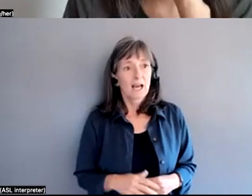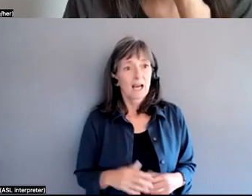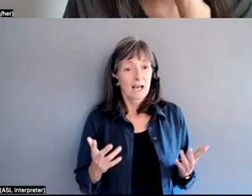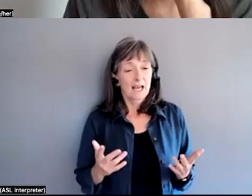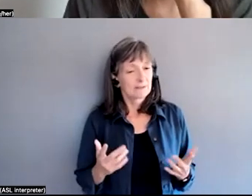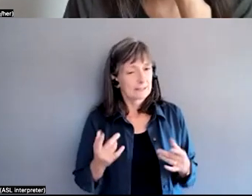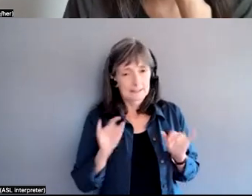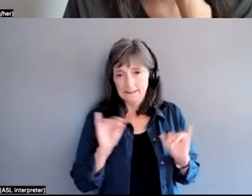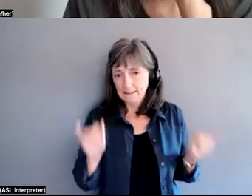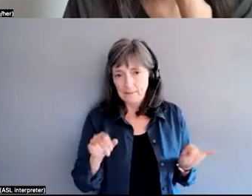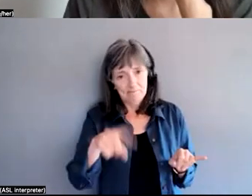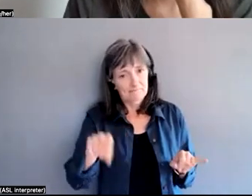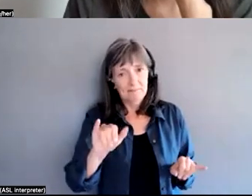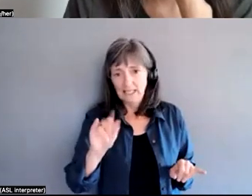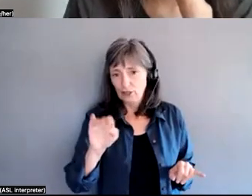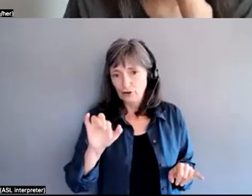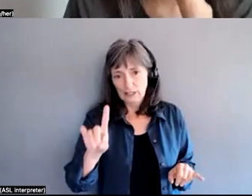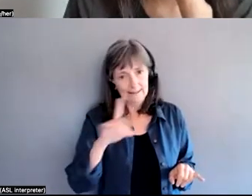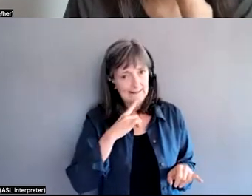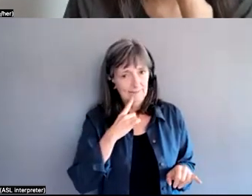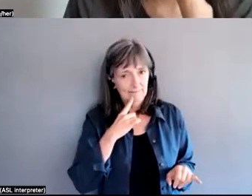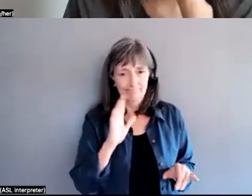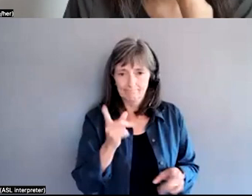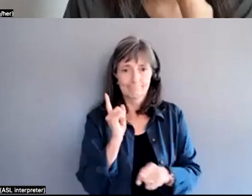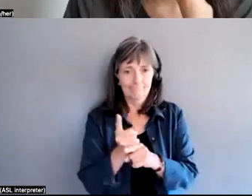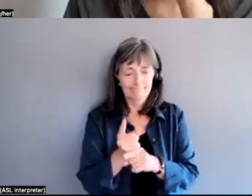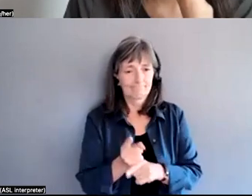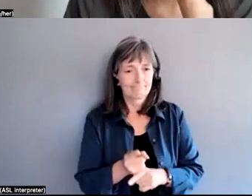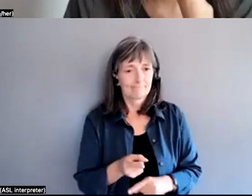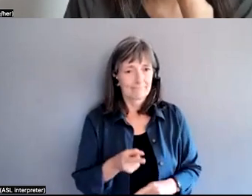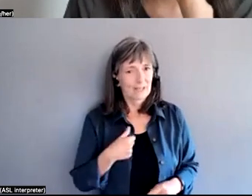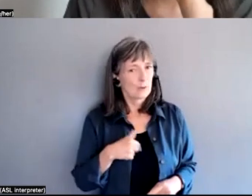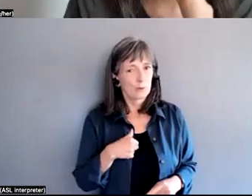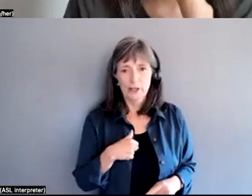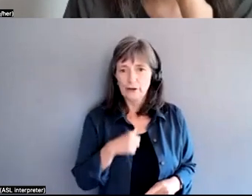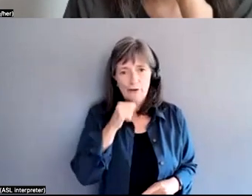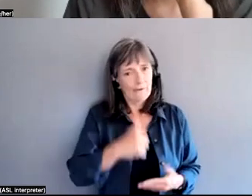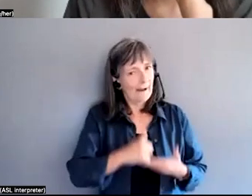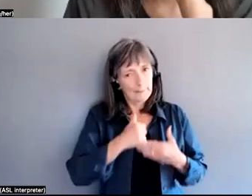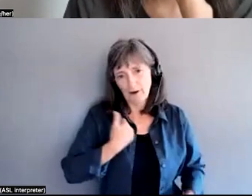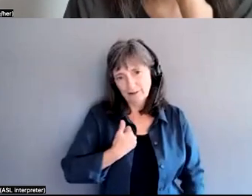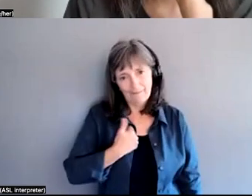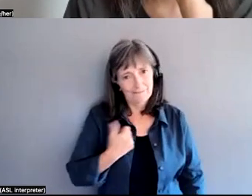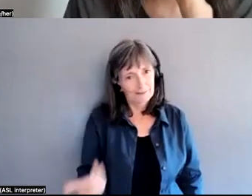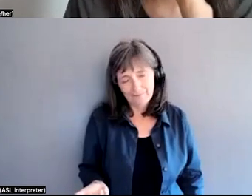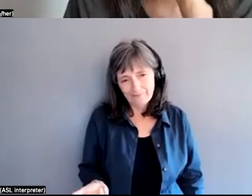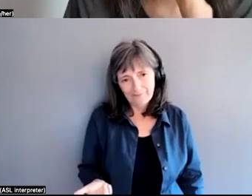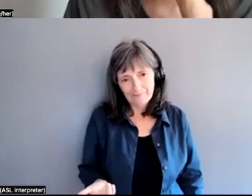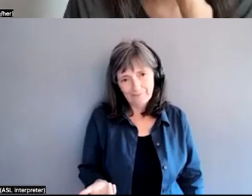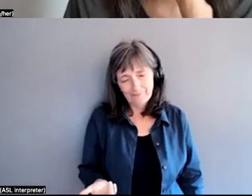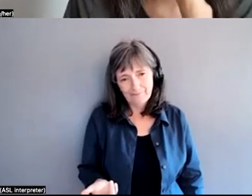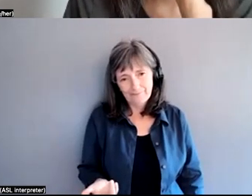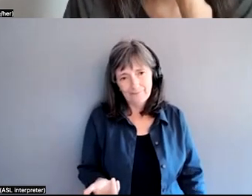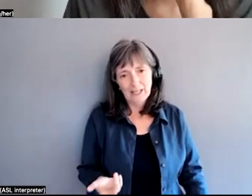and what Ingrid said about like we do ourselves no good service when we overestimate